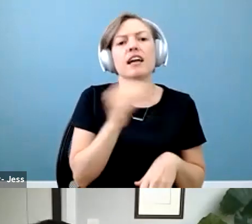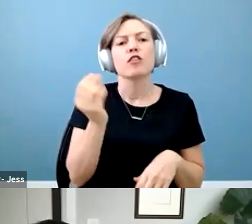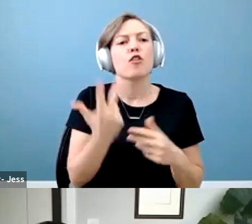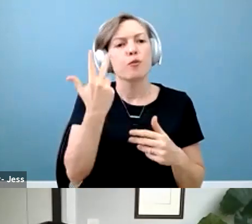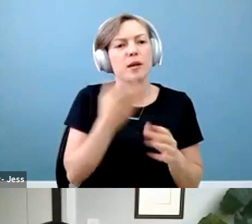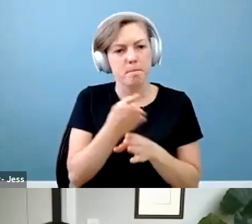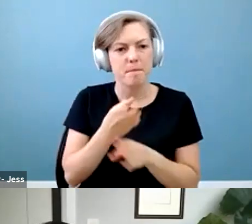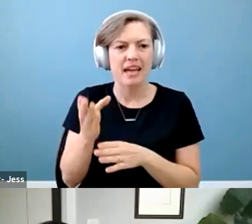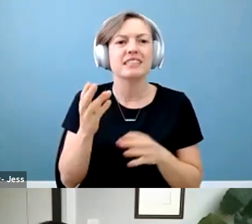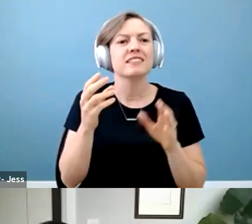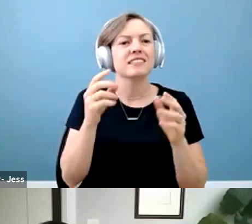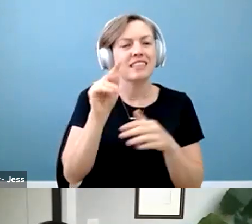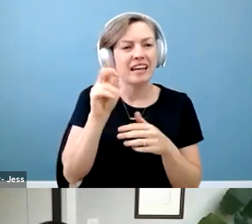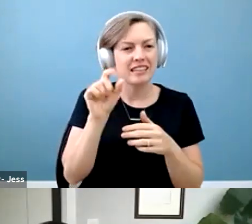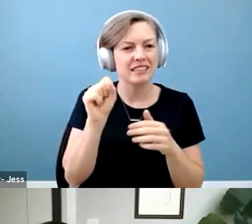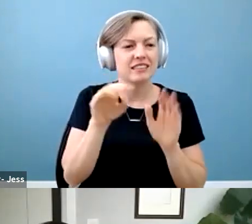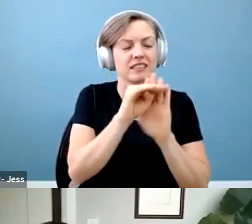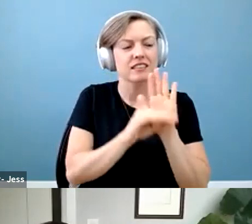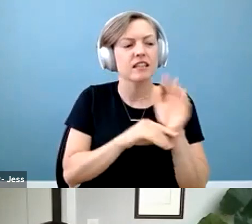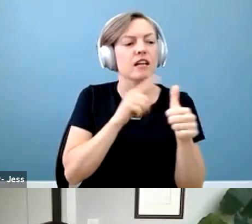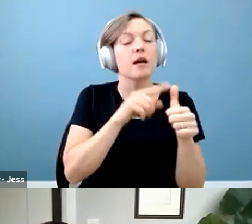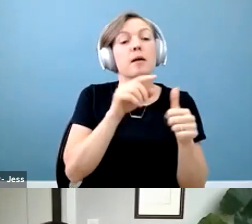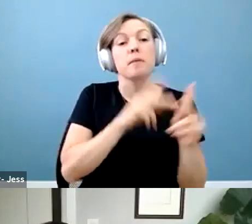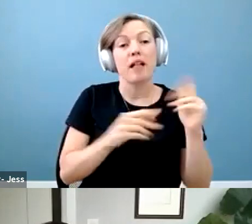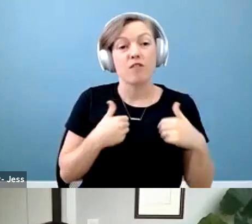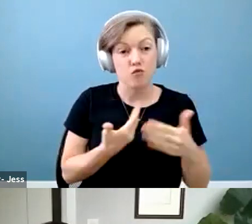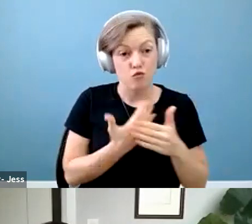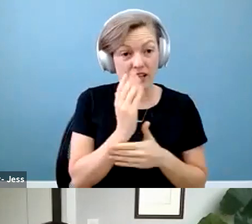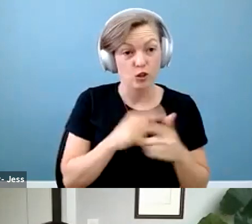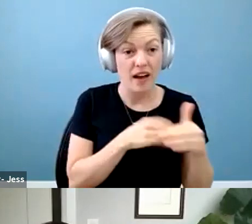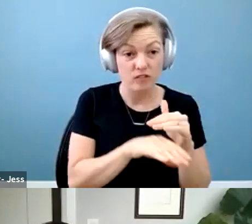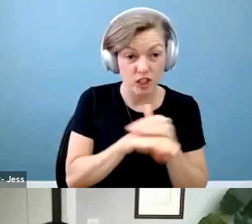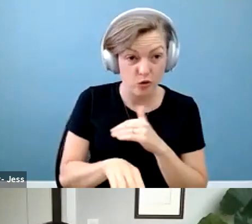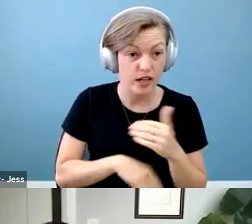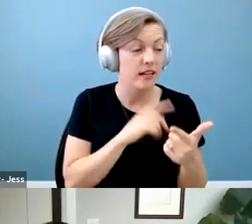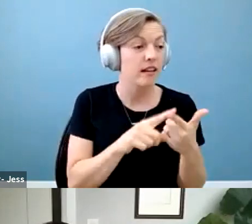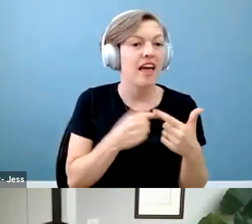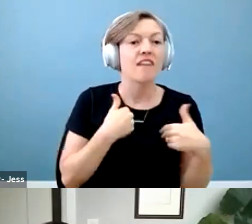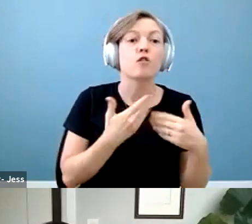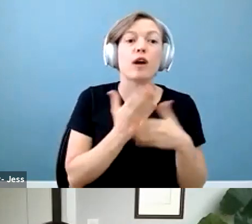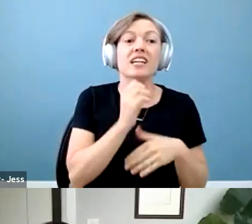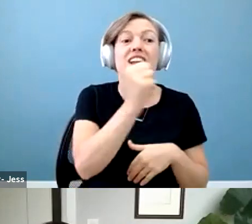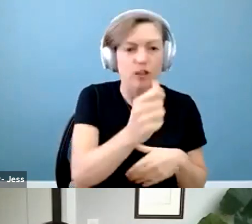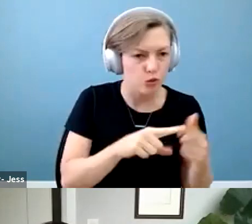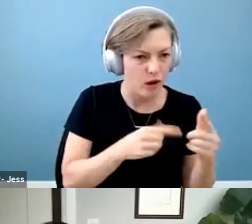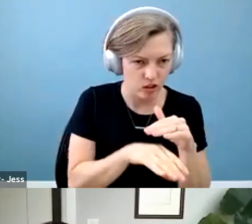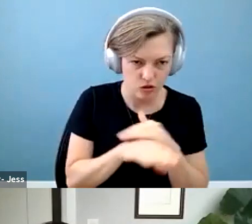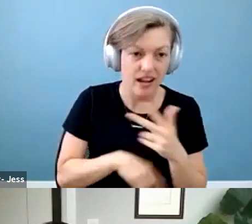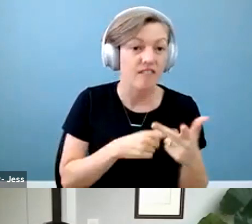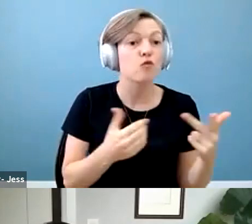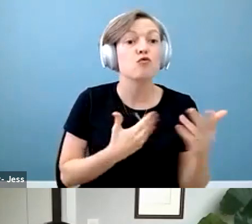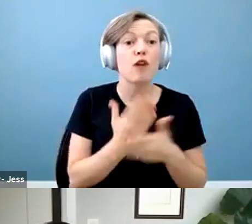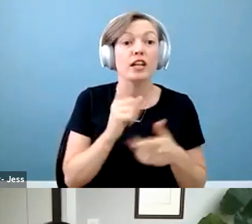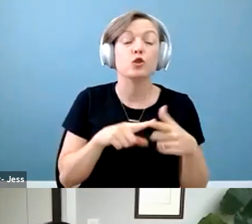main tenets are that people have the right to have children, they have the right not to have children, and they have the right to